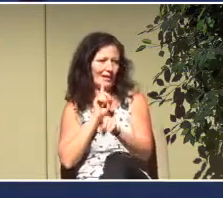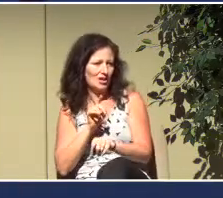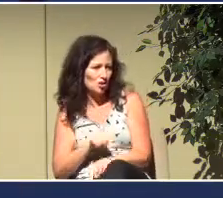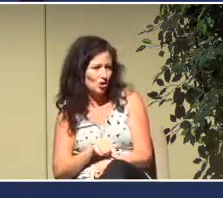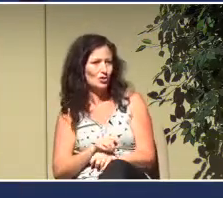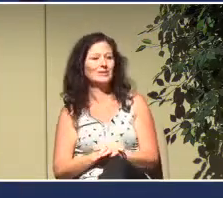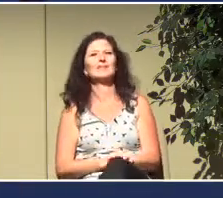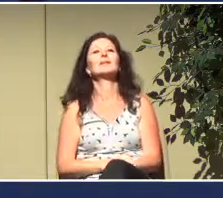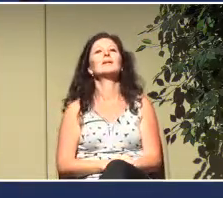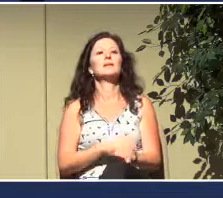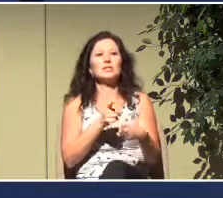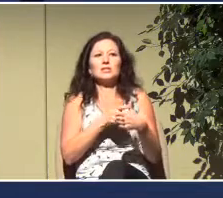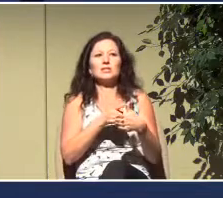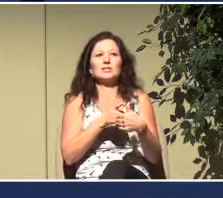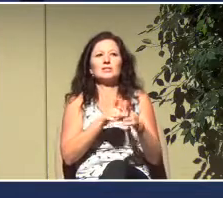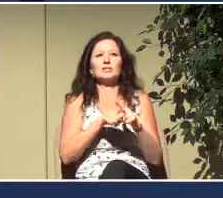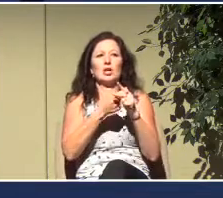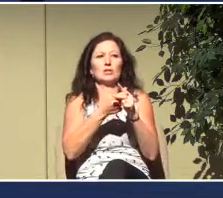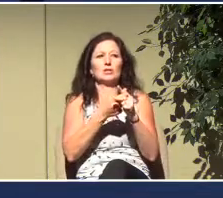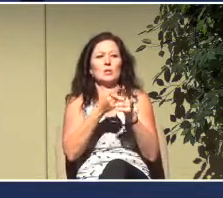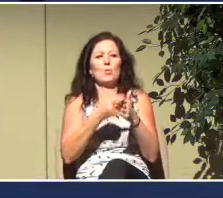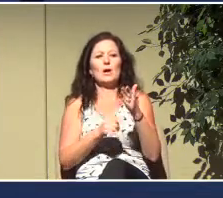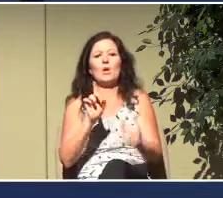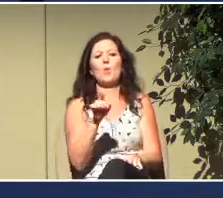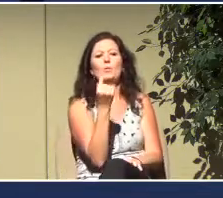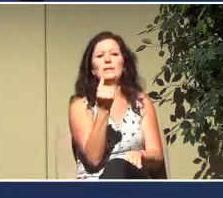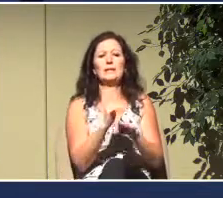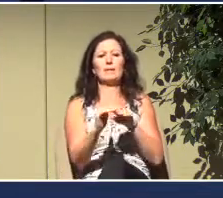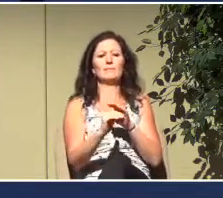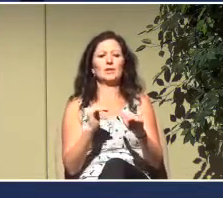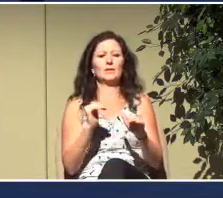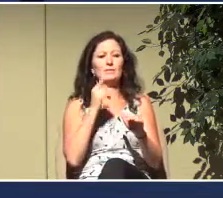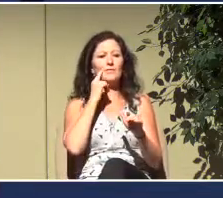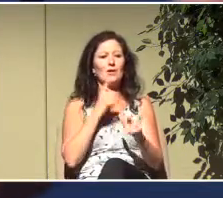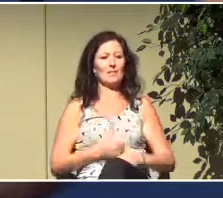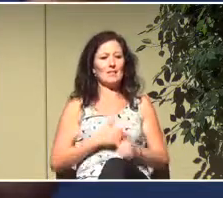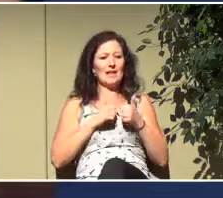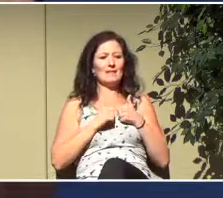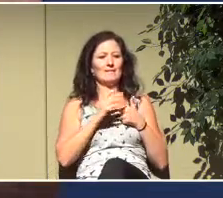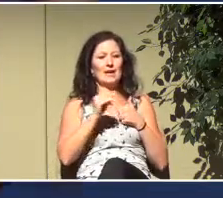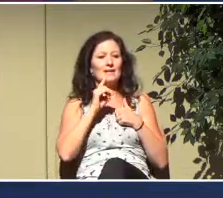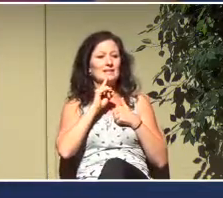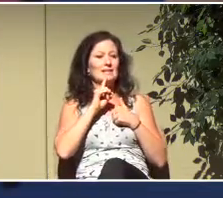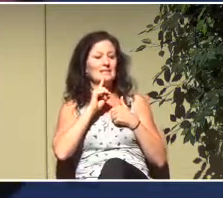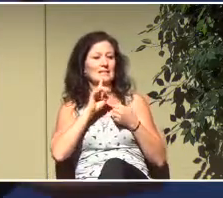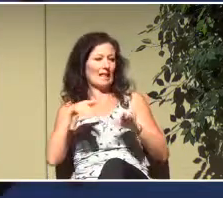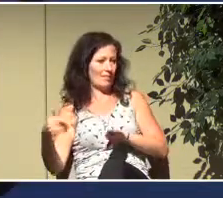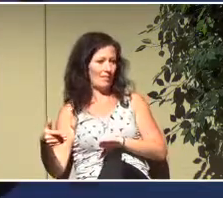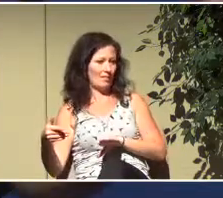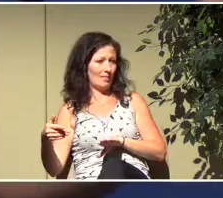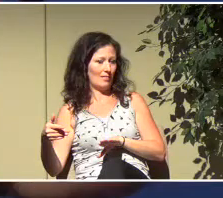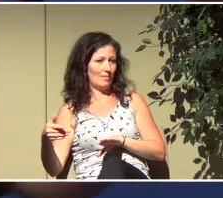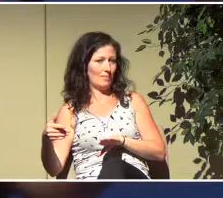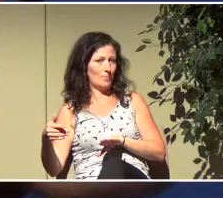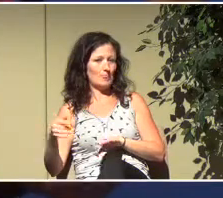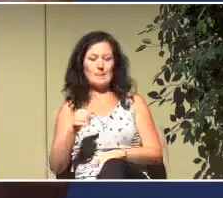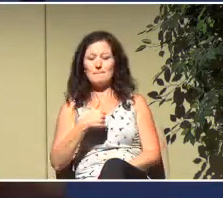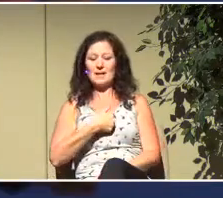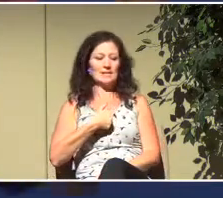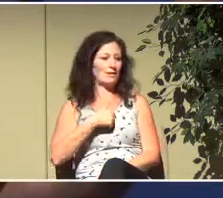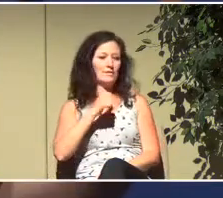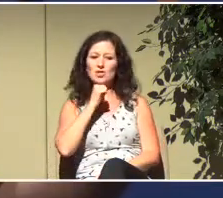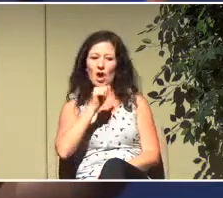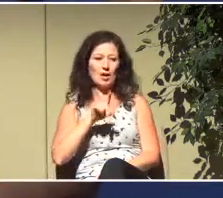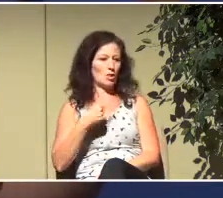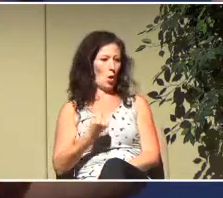one is this: what is your only comfort in life and in death? Answer: that I am not my own, but I belong, body and soul,